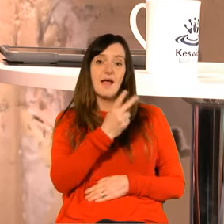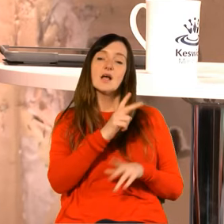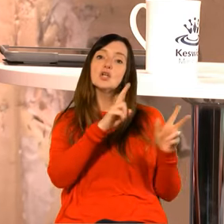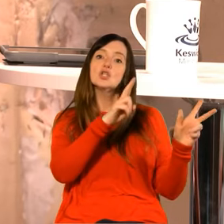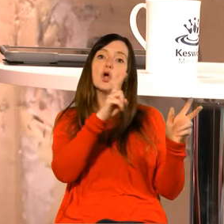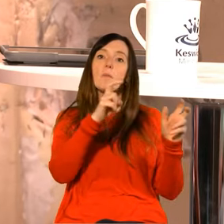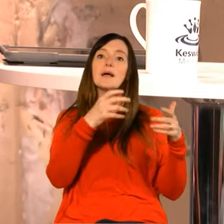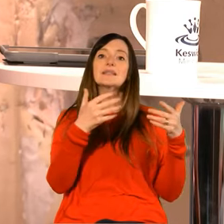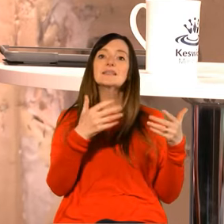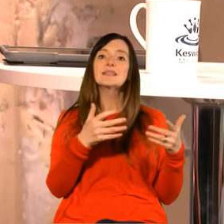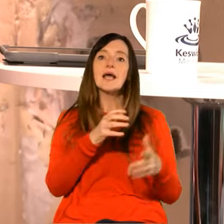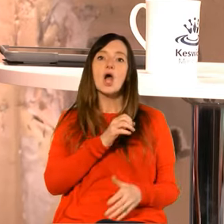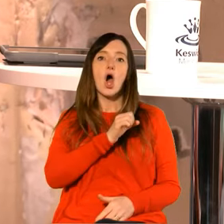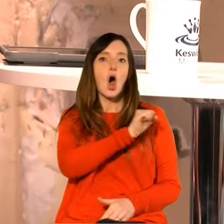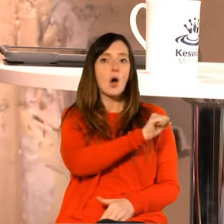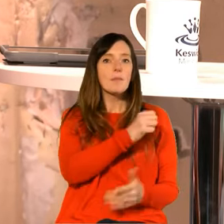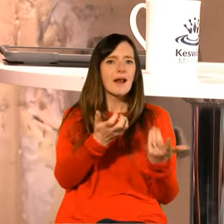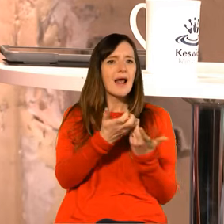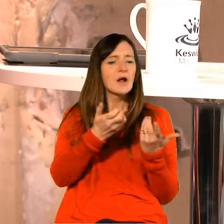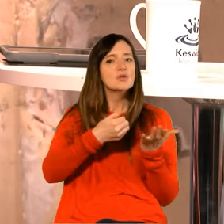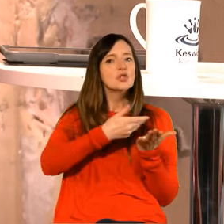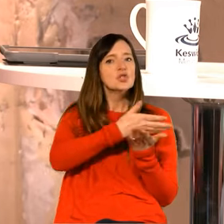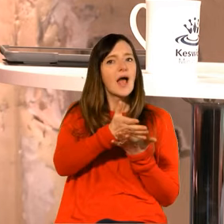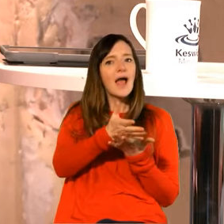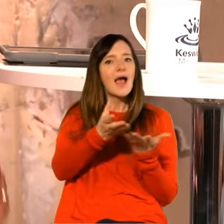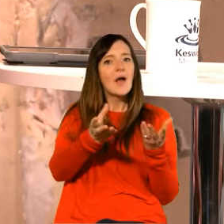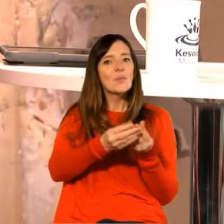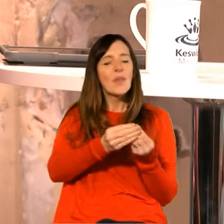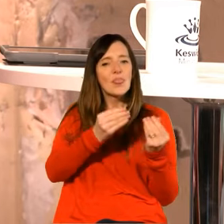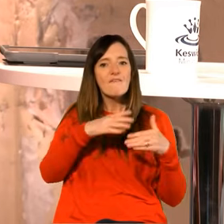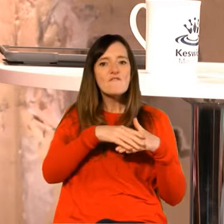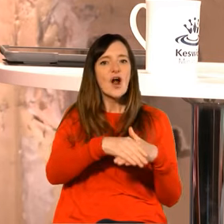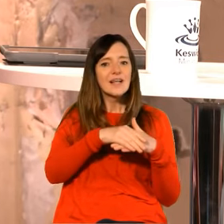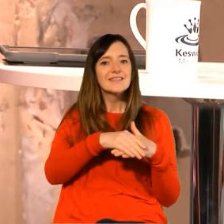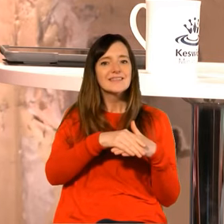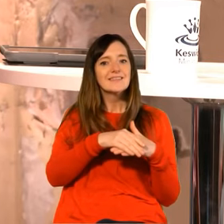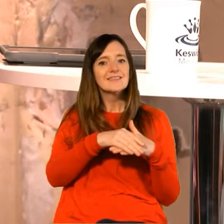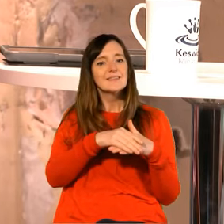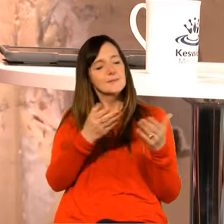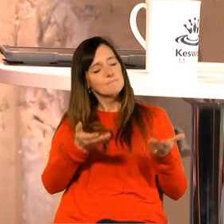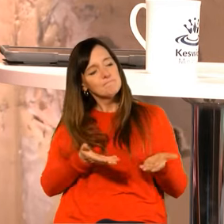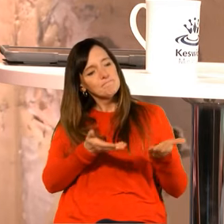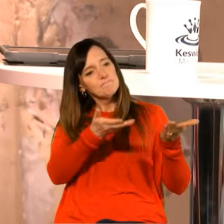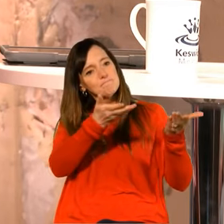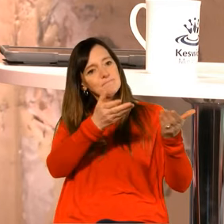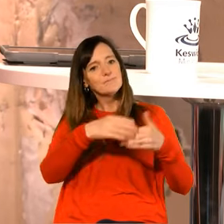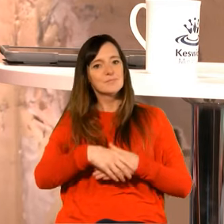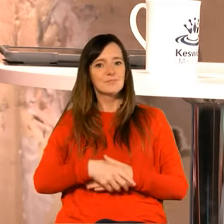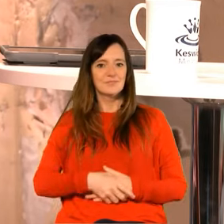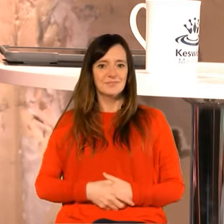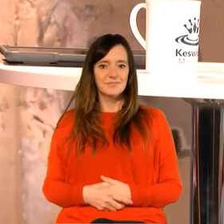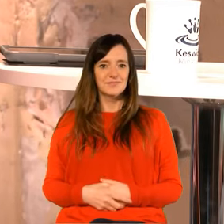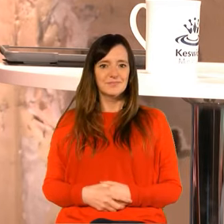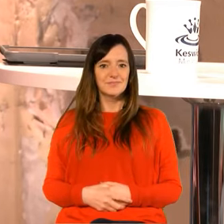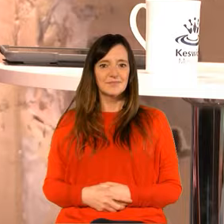is hope and sharing with friends. And we're going to hand over to Andy and Christy now.